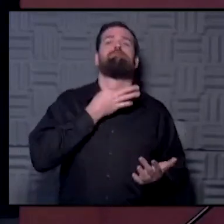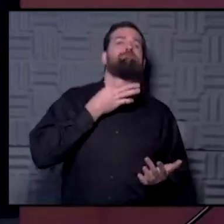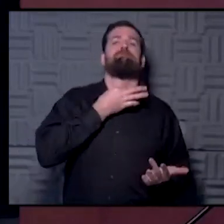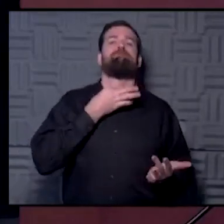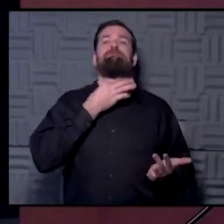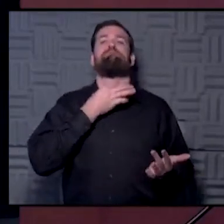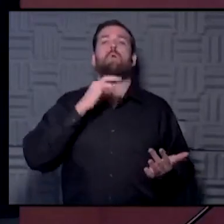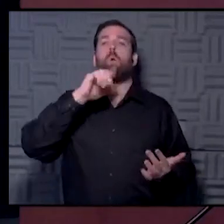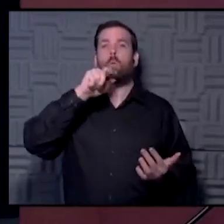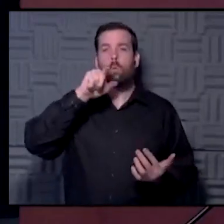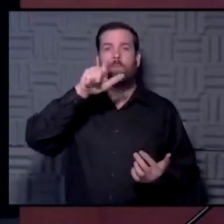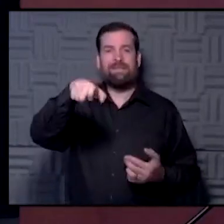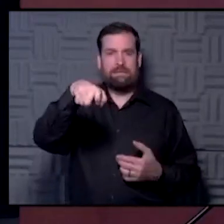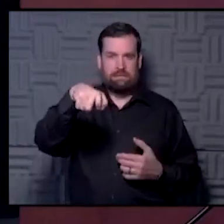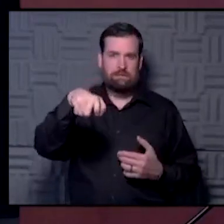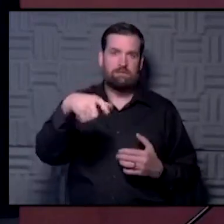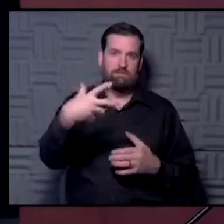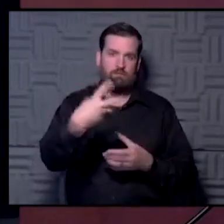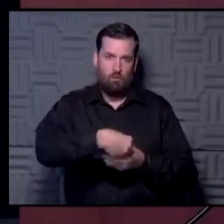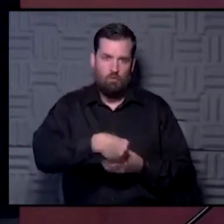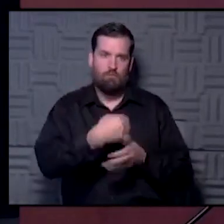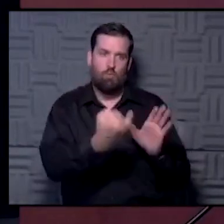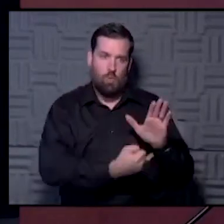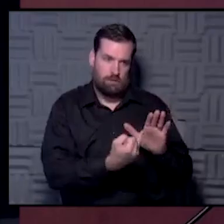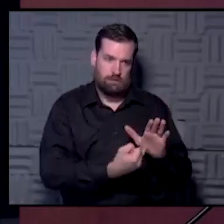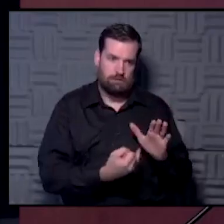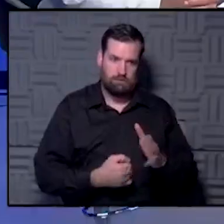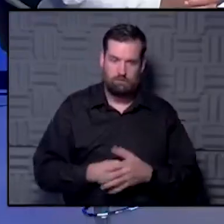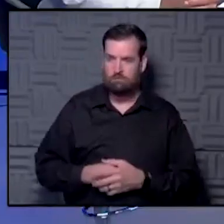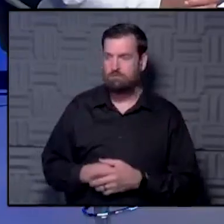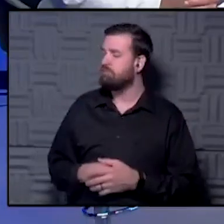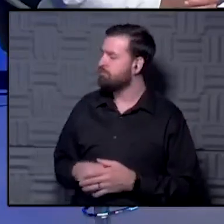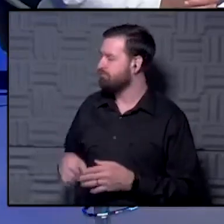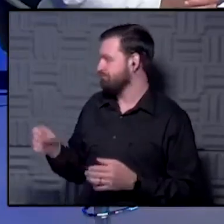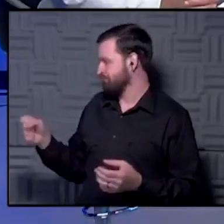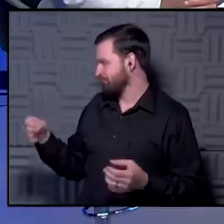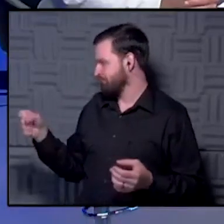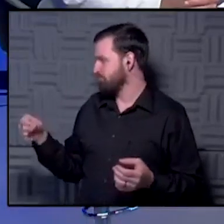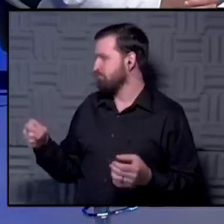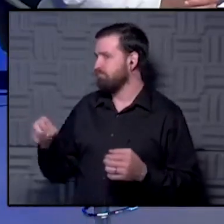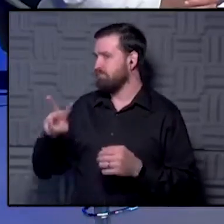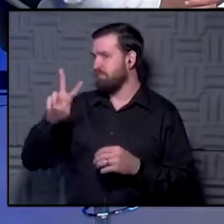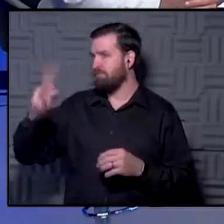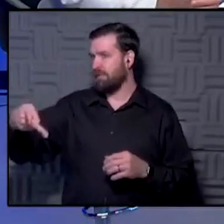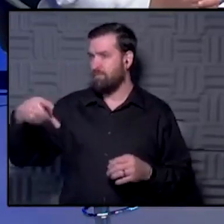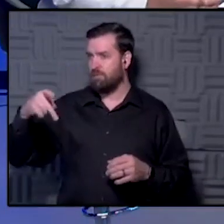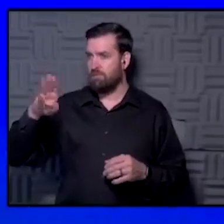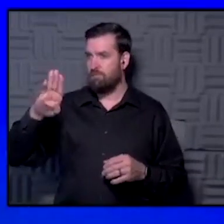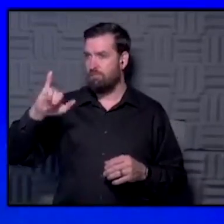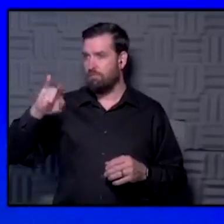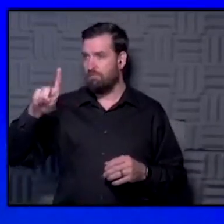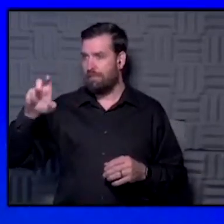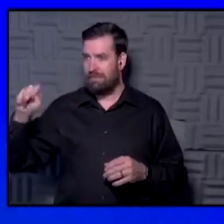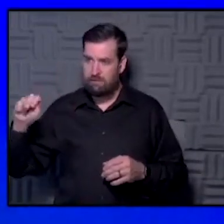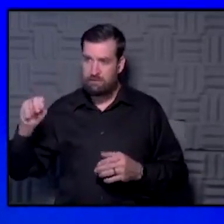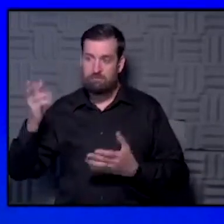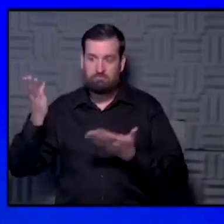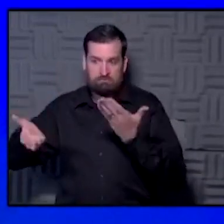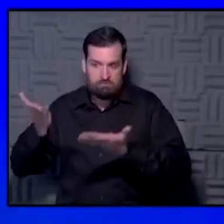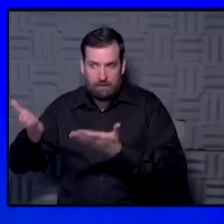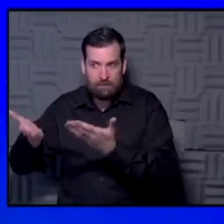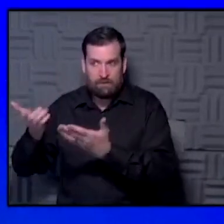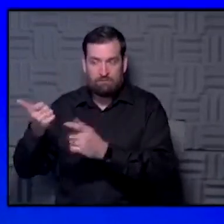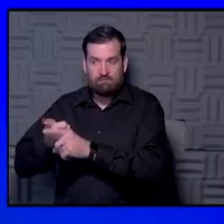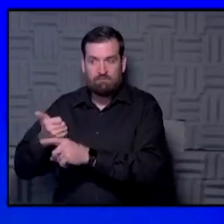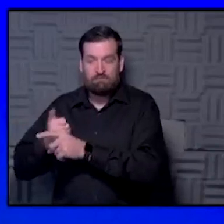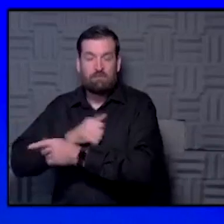about who needs to be involved in quarantine and contact tracing. Yeah, and I think, Vice President Biden may or may not be now a contact